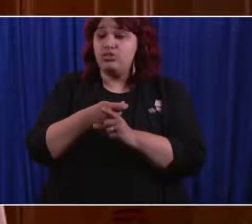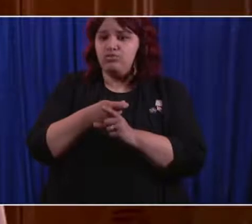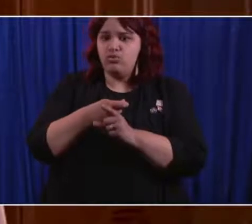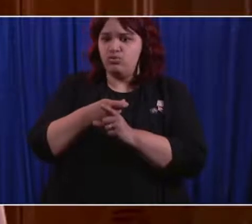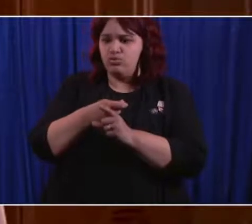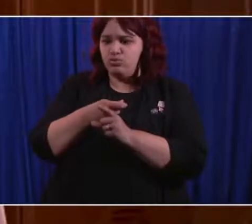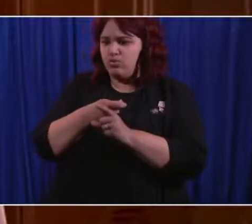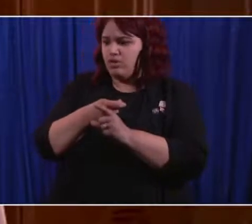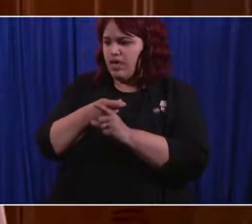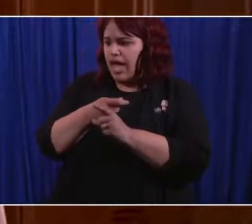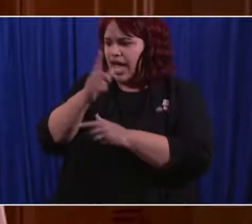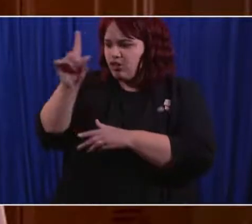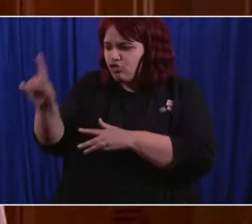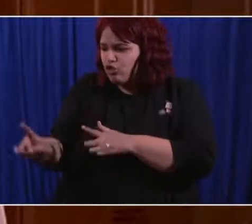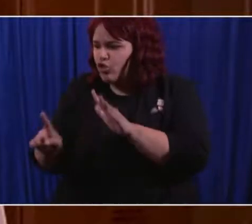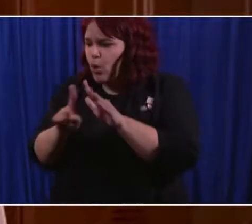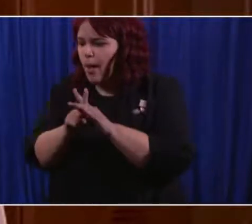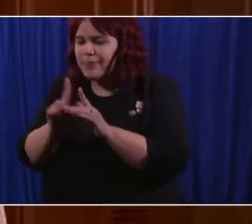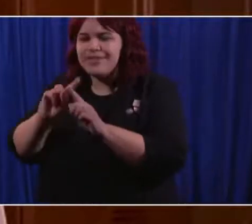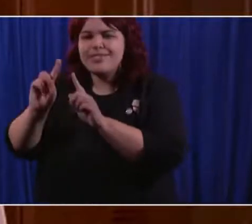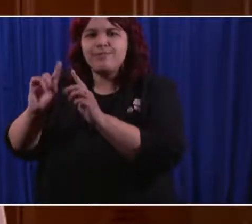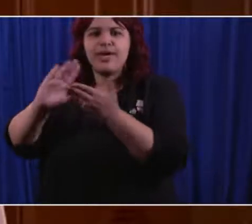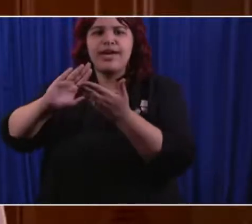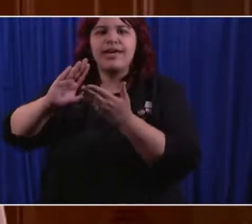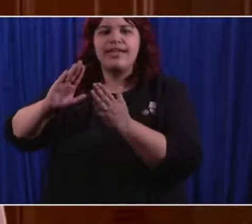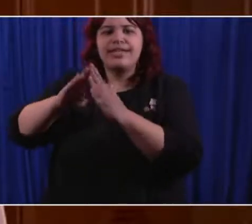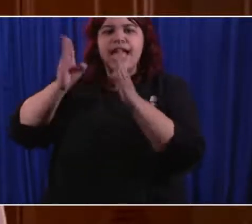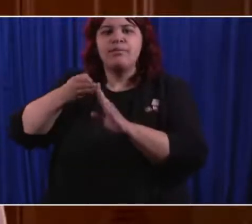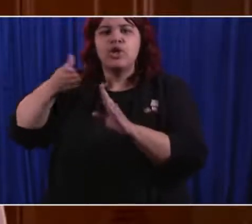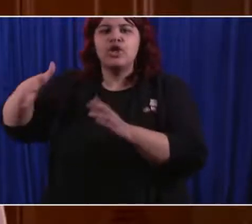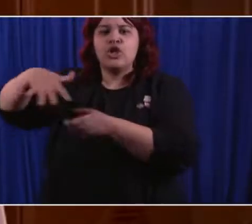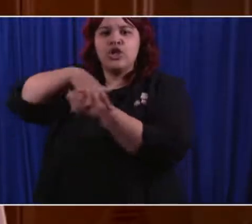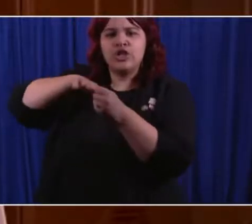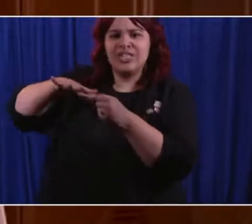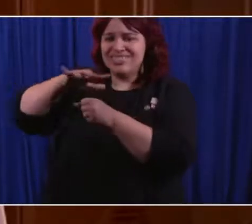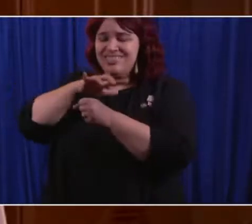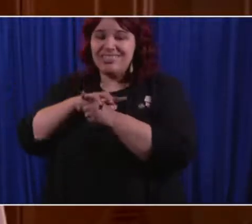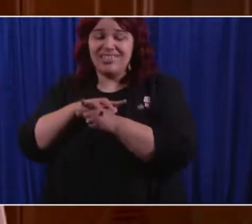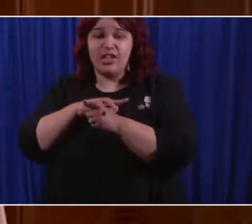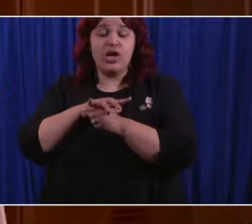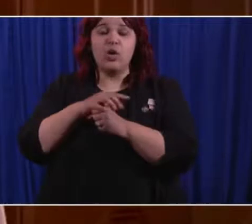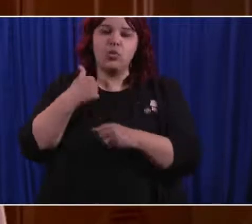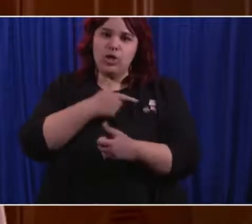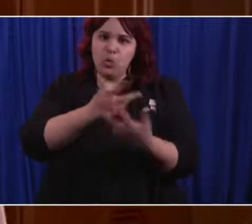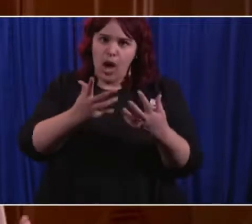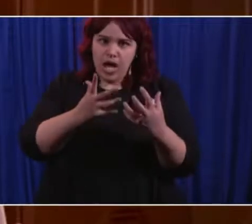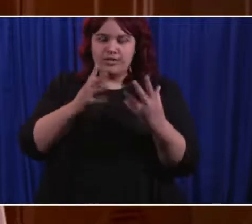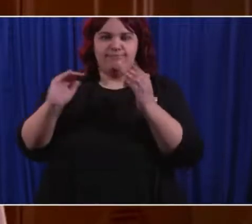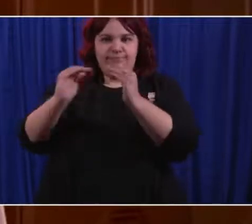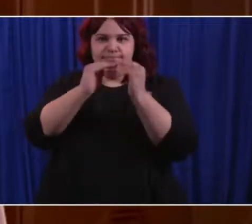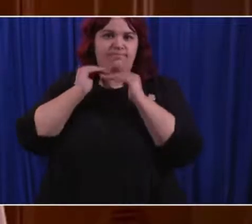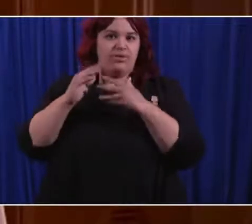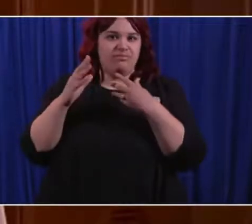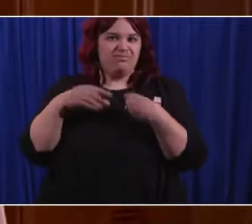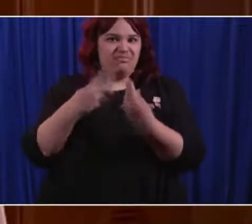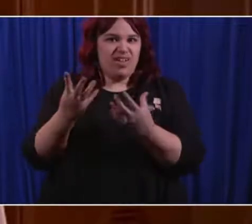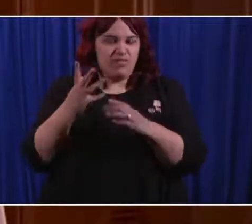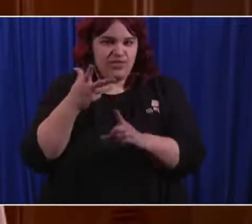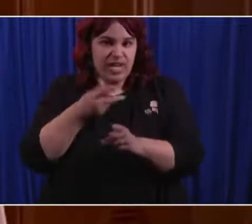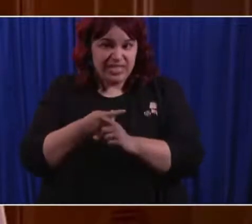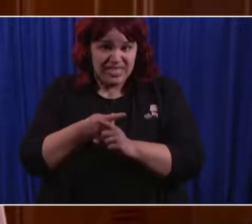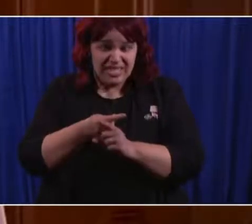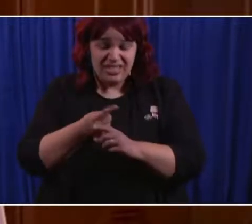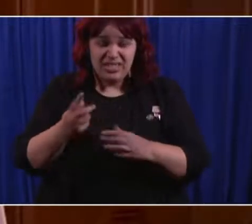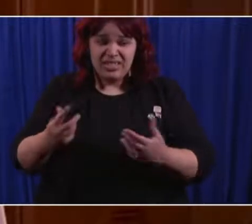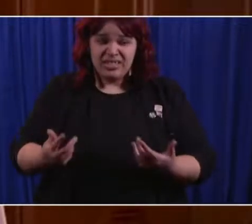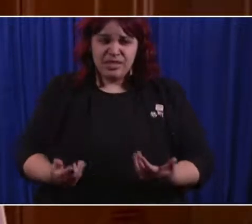And so we continue to try to balance this, but I can't predict at what point, you know, you're going to be